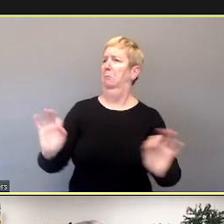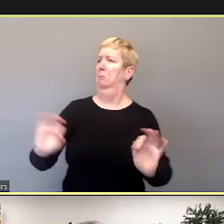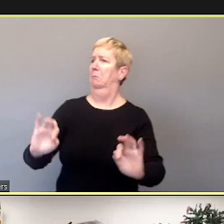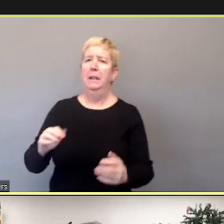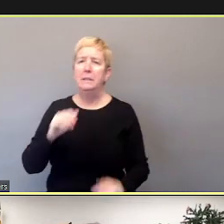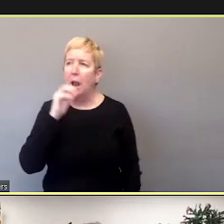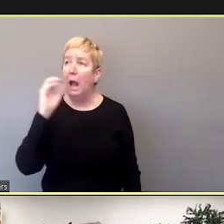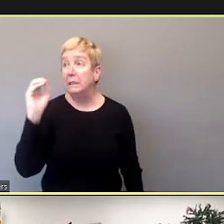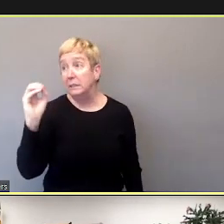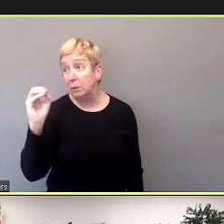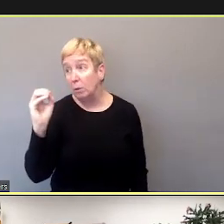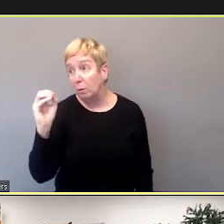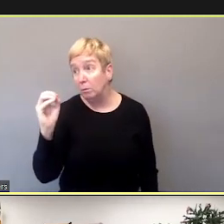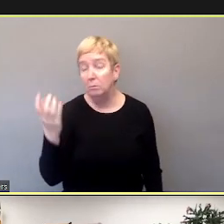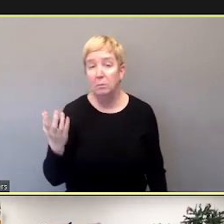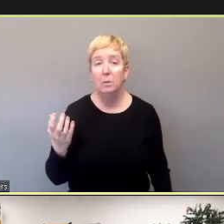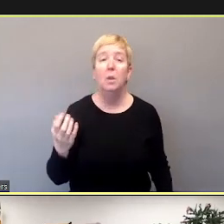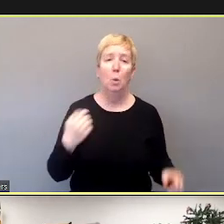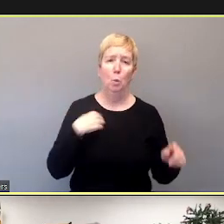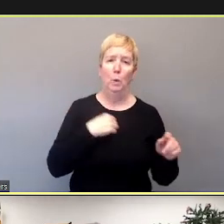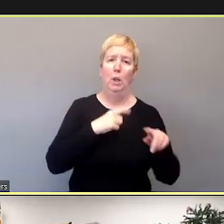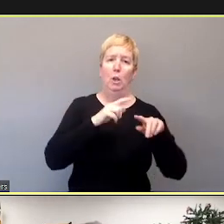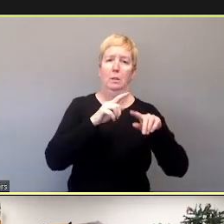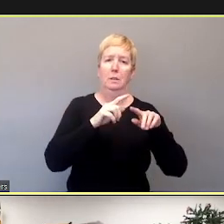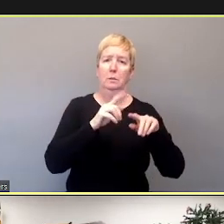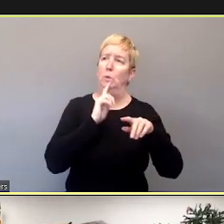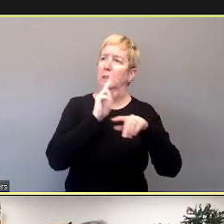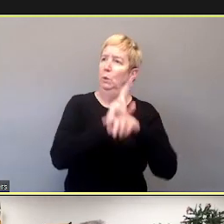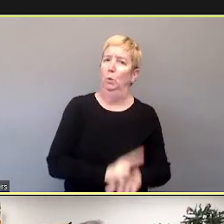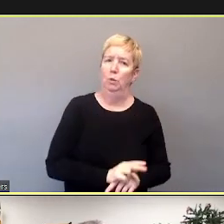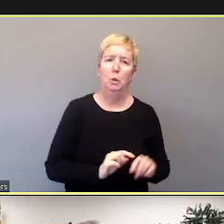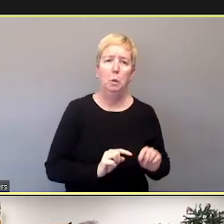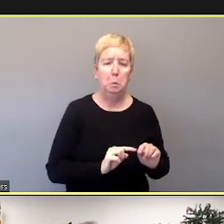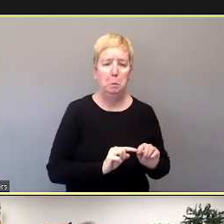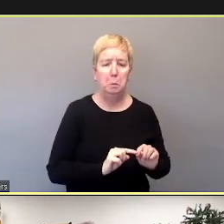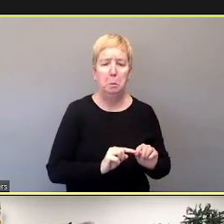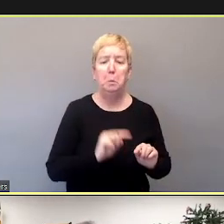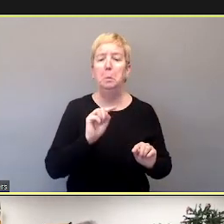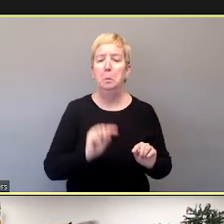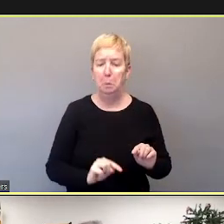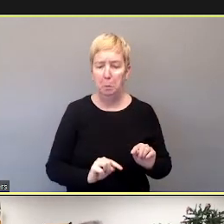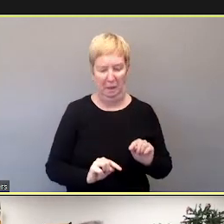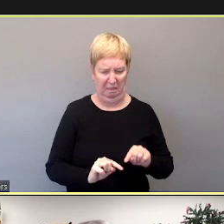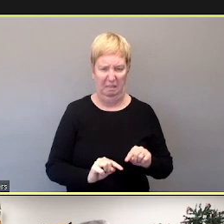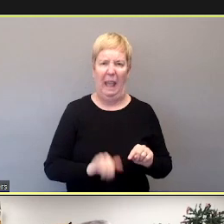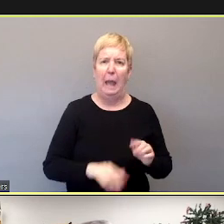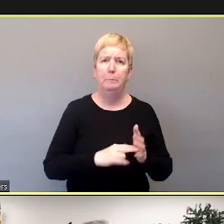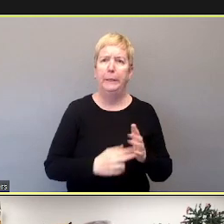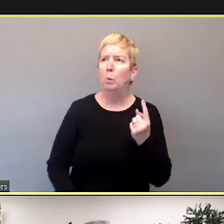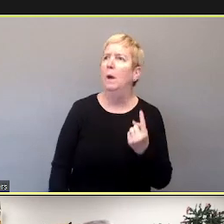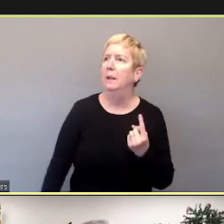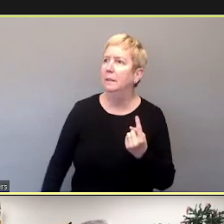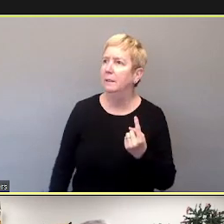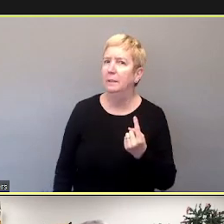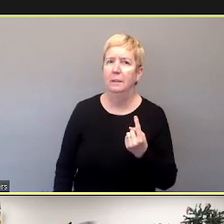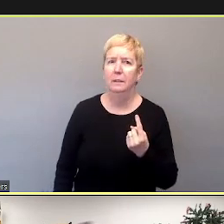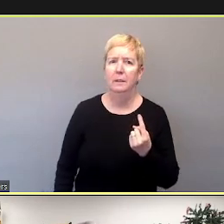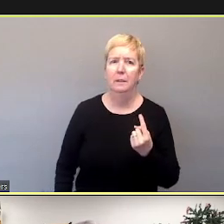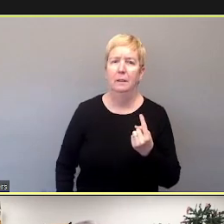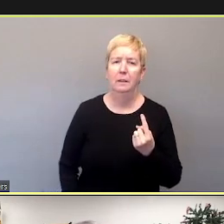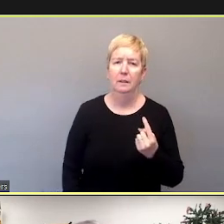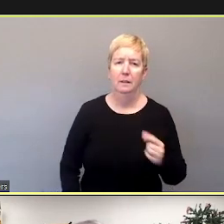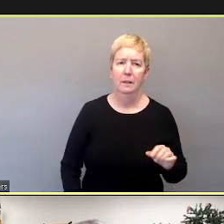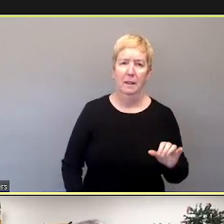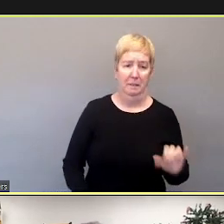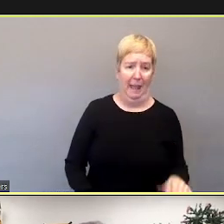zero. We're kind of used to this, where a bump here is just, one hospitalization. This was 5, as